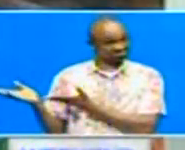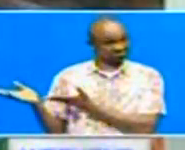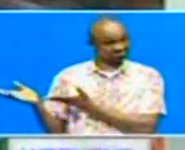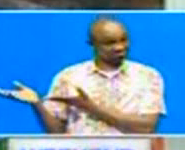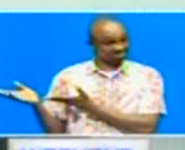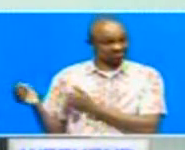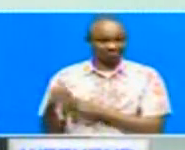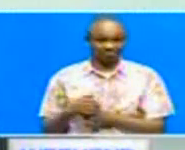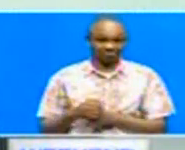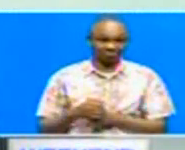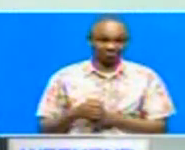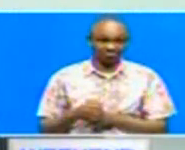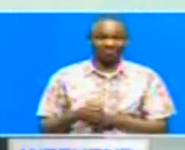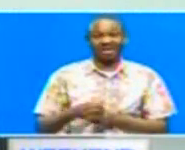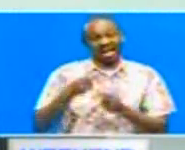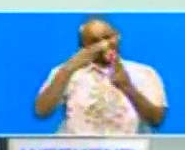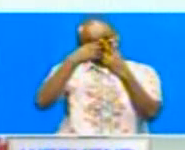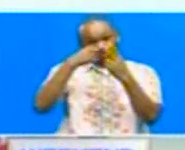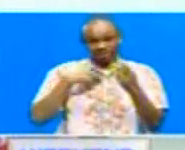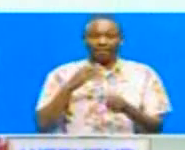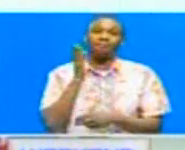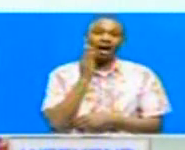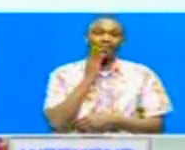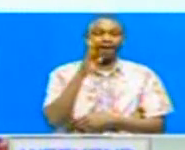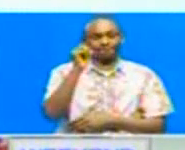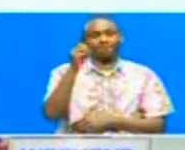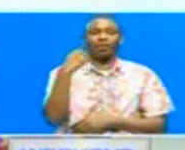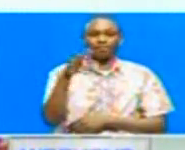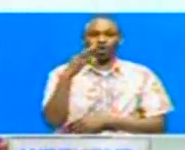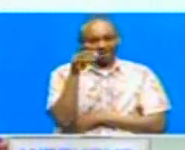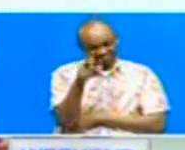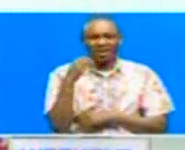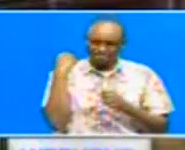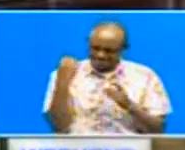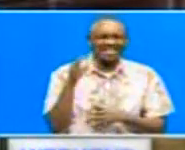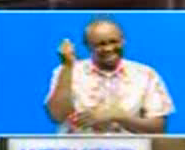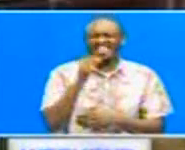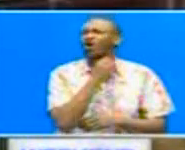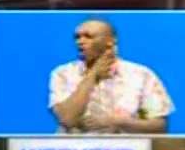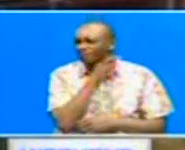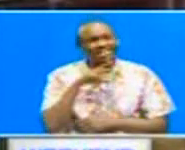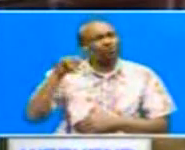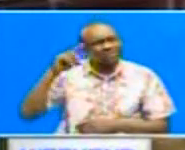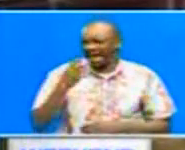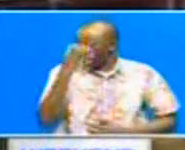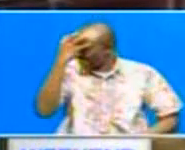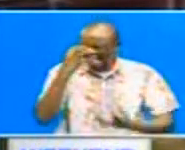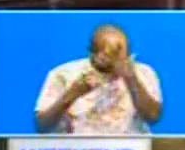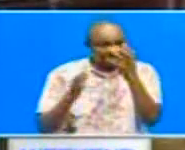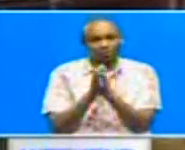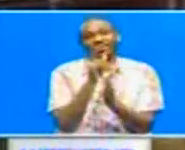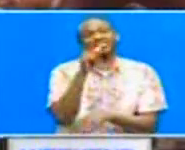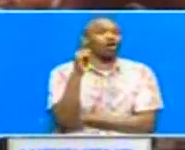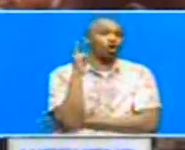They were at it again. The hashtag mamamboga was all the rage, with Kenyans taking to Twitter to express their fury over the